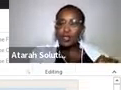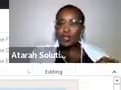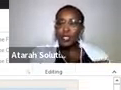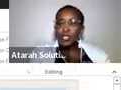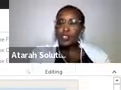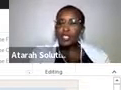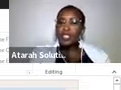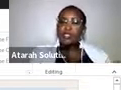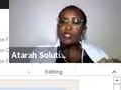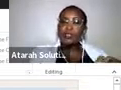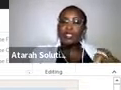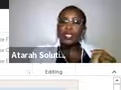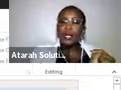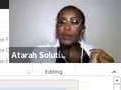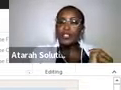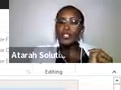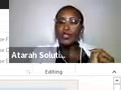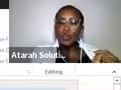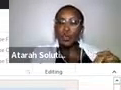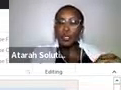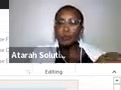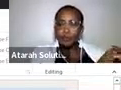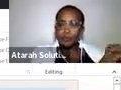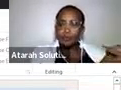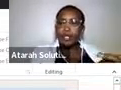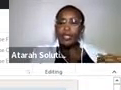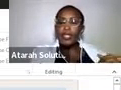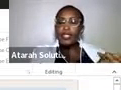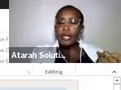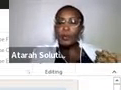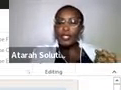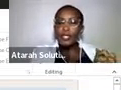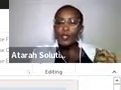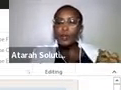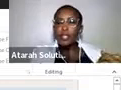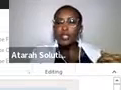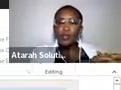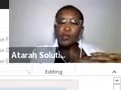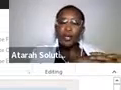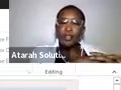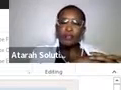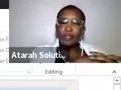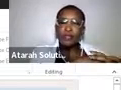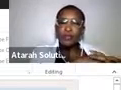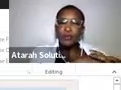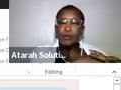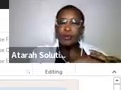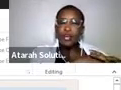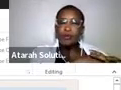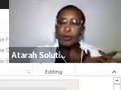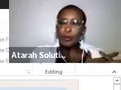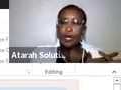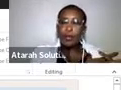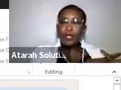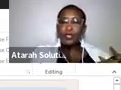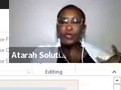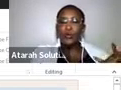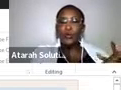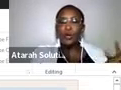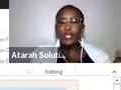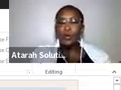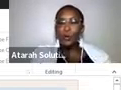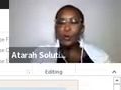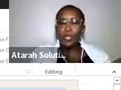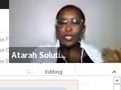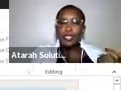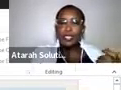Training Institute. Panessa Training Institute is a carpentry school. This carpentry school, if you have people who are looking